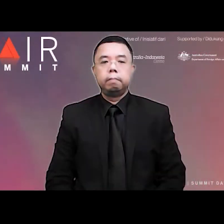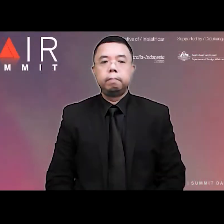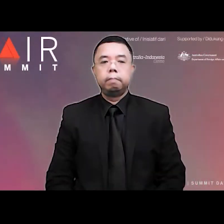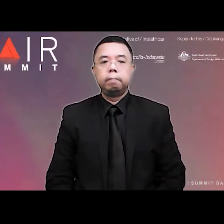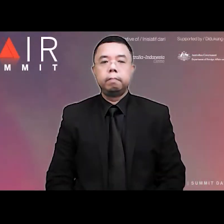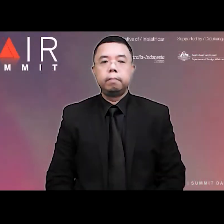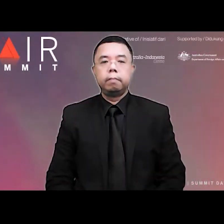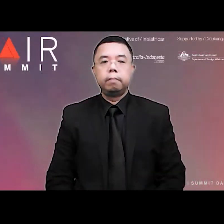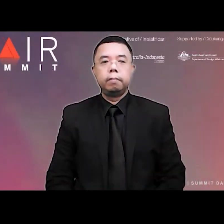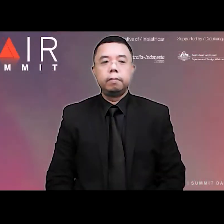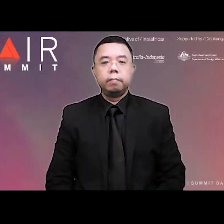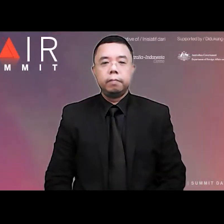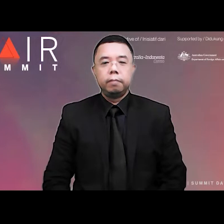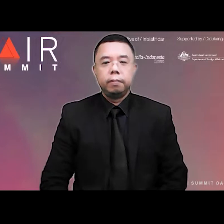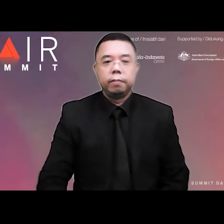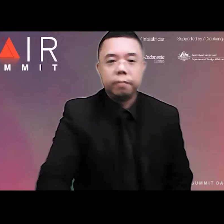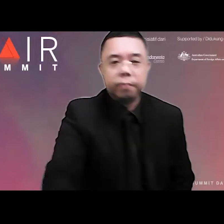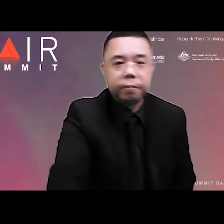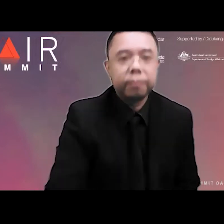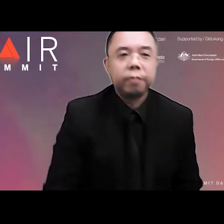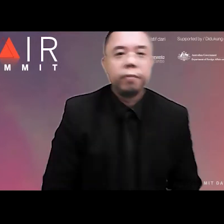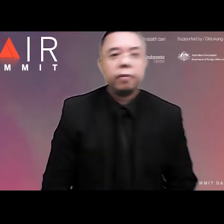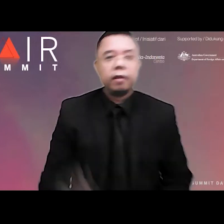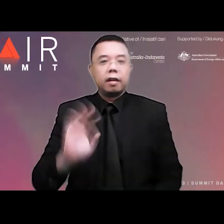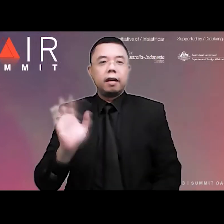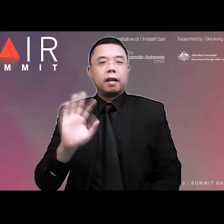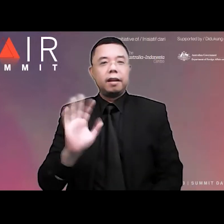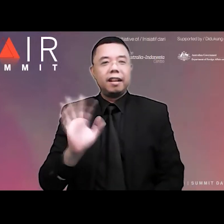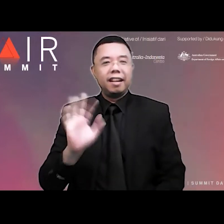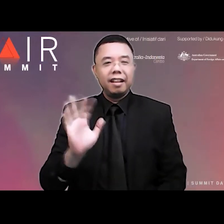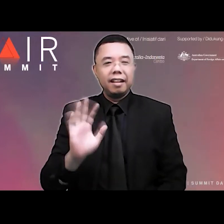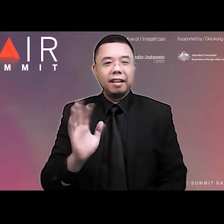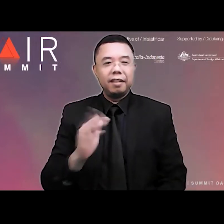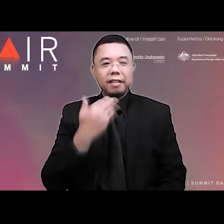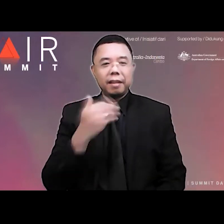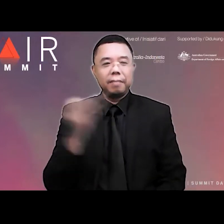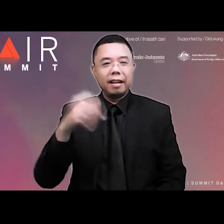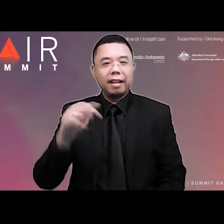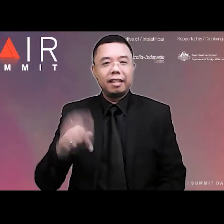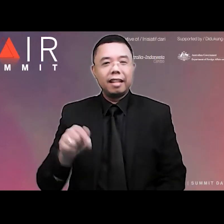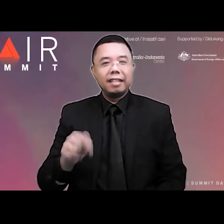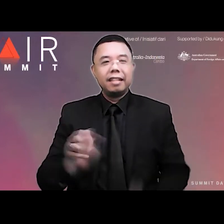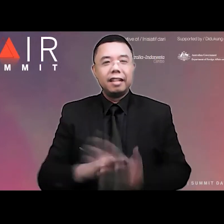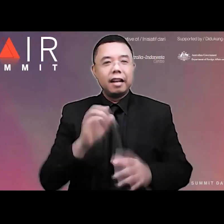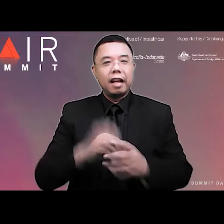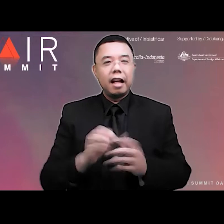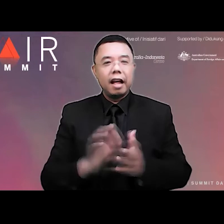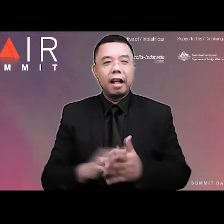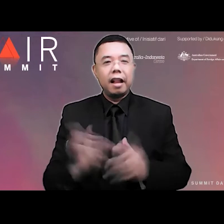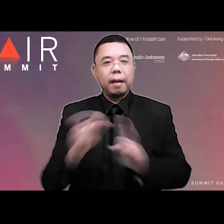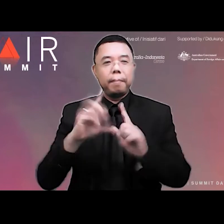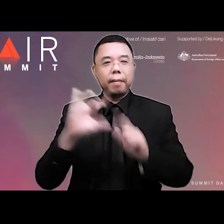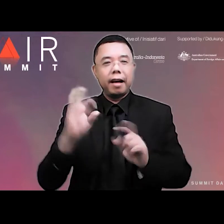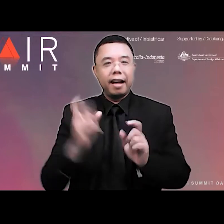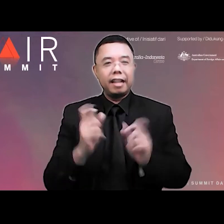Hello, and welcome to the Australia-Indonesia's Pair Summit, where we have a look at the research done by our teams based in Australia